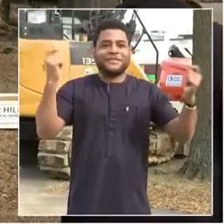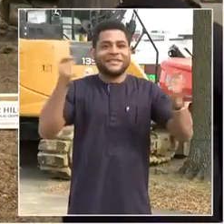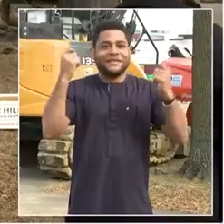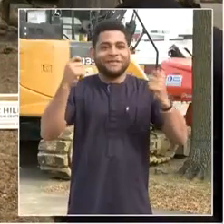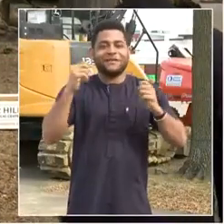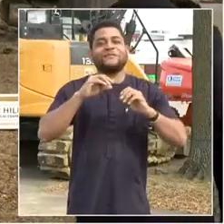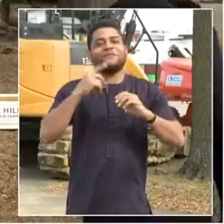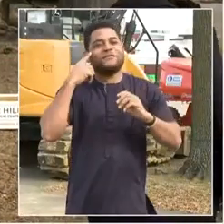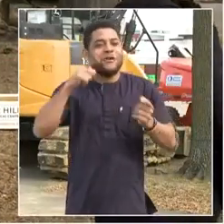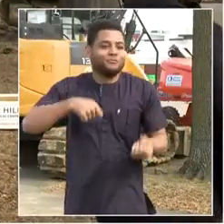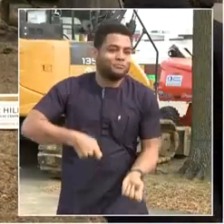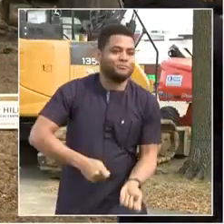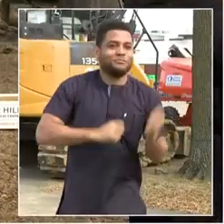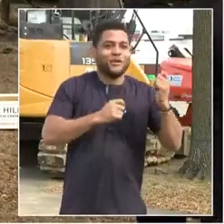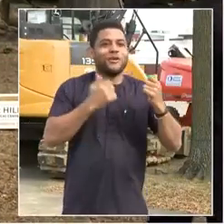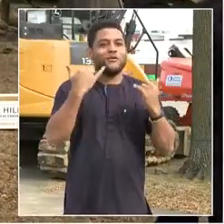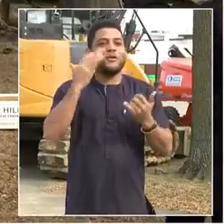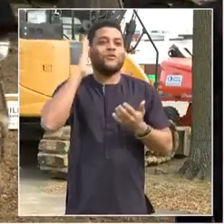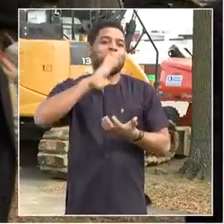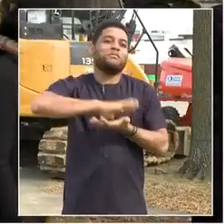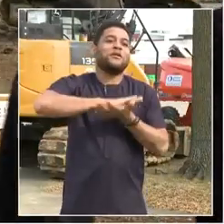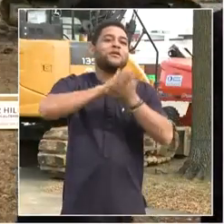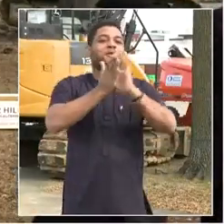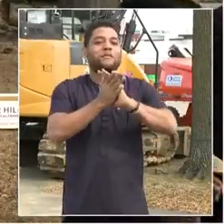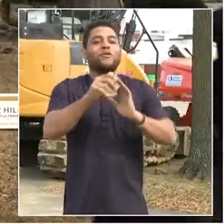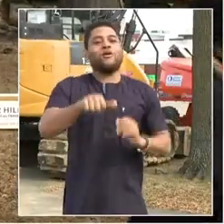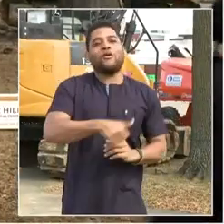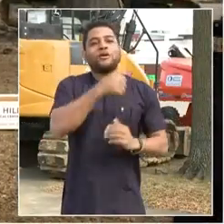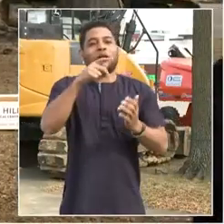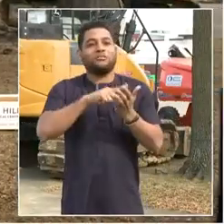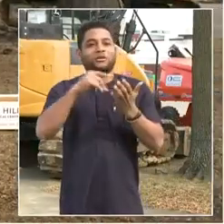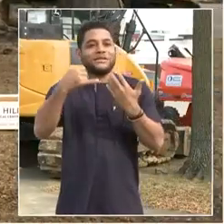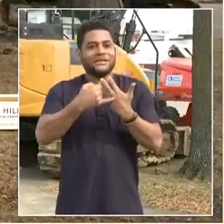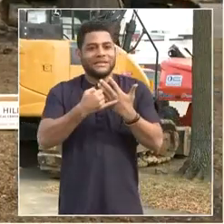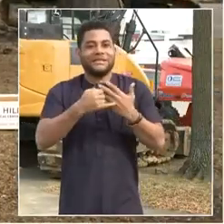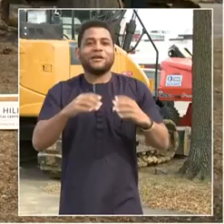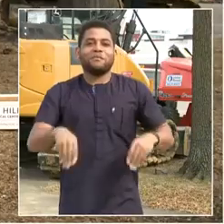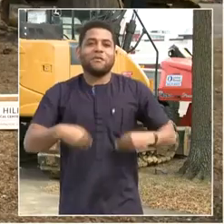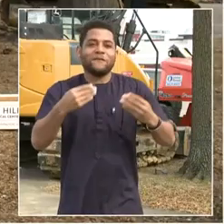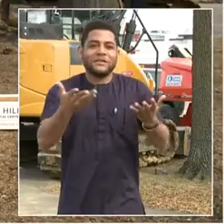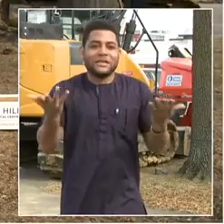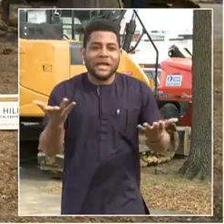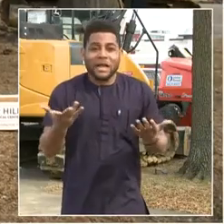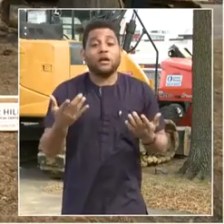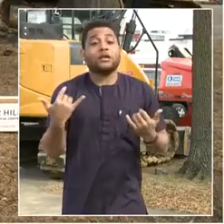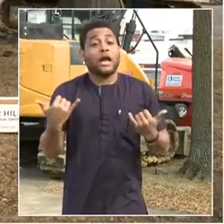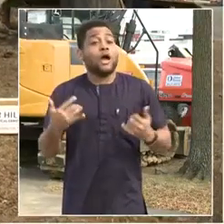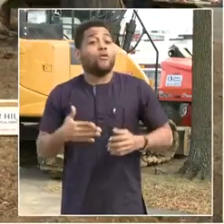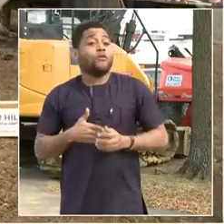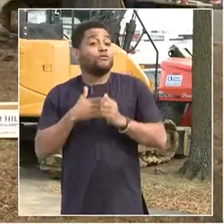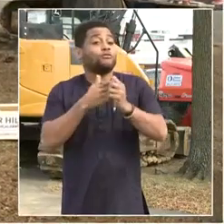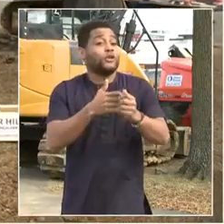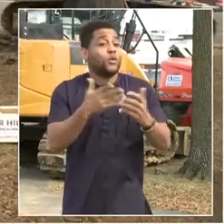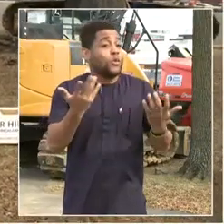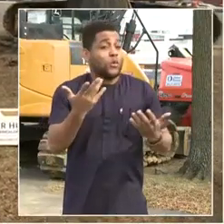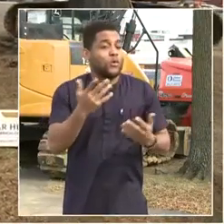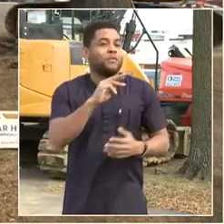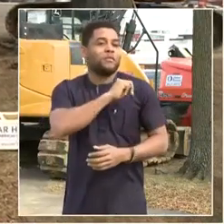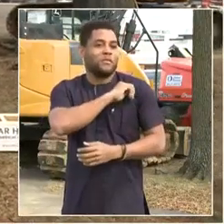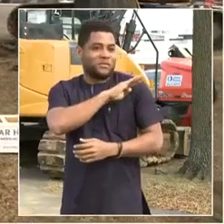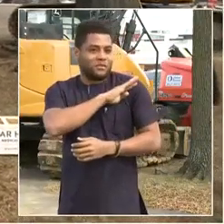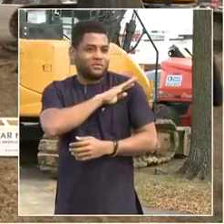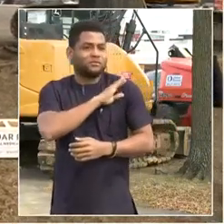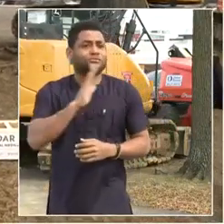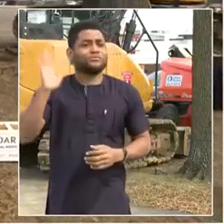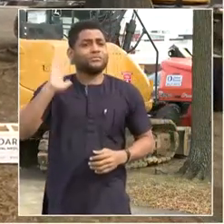to be another project to deliver for our residents under the leadership of Mayor Muriel Bowser. In 2008,